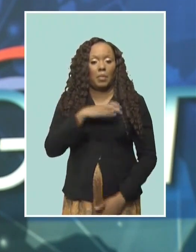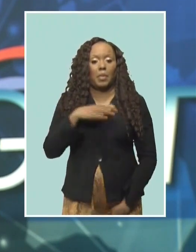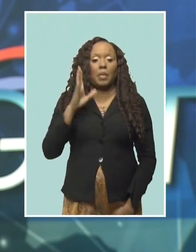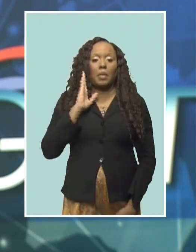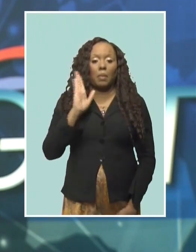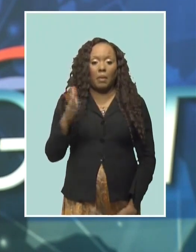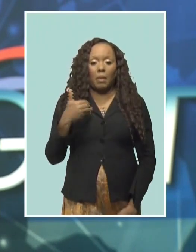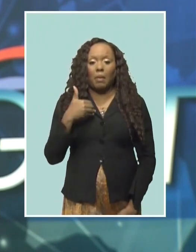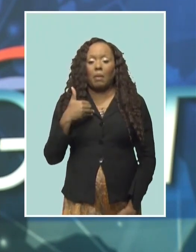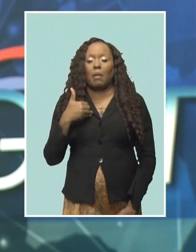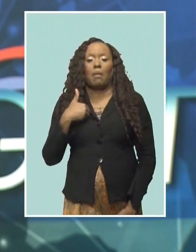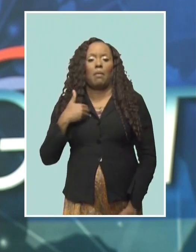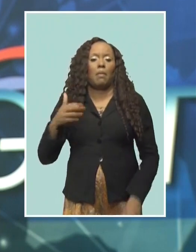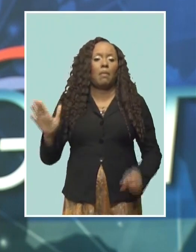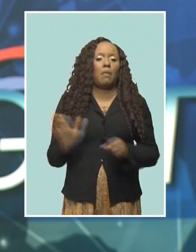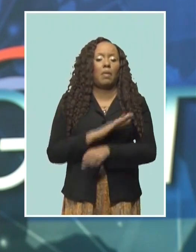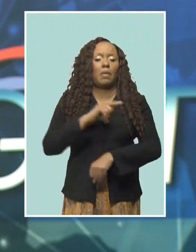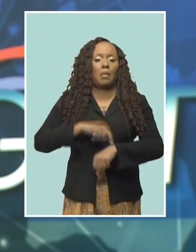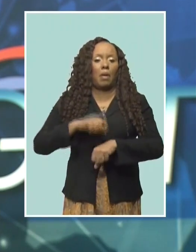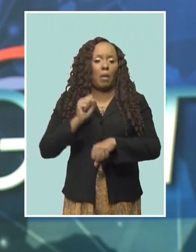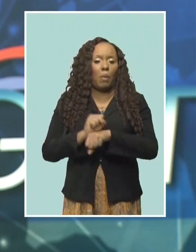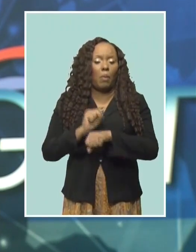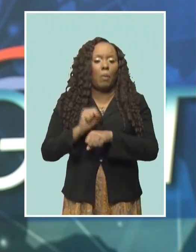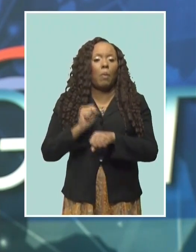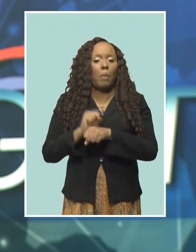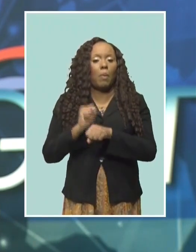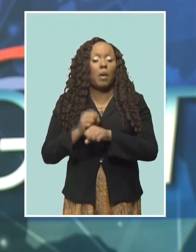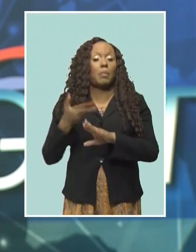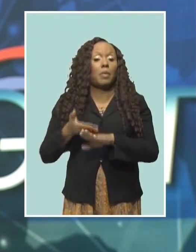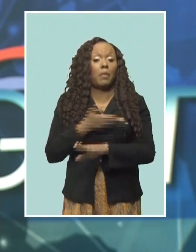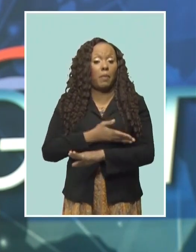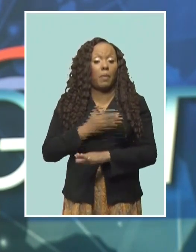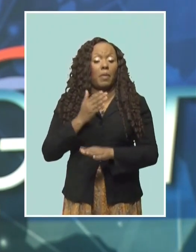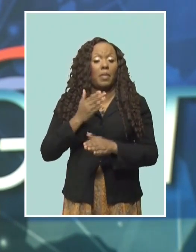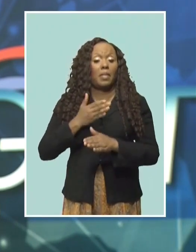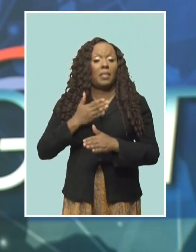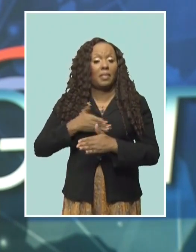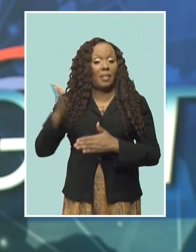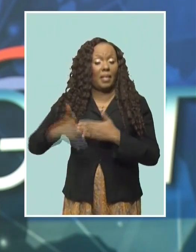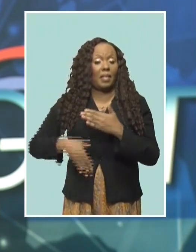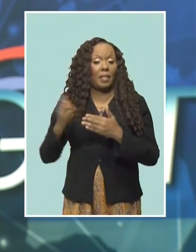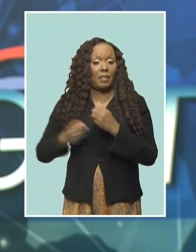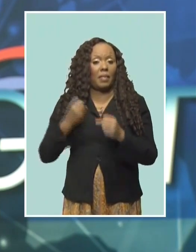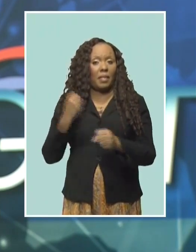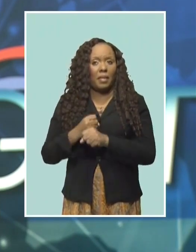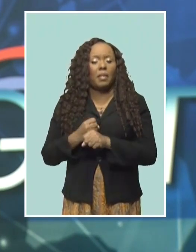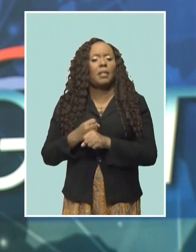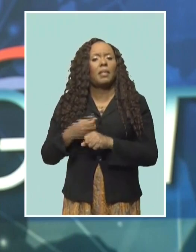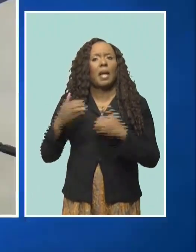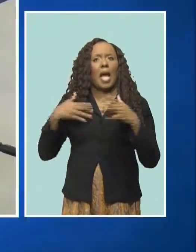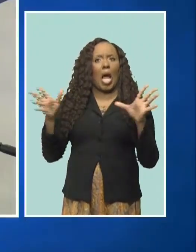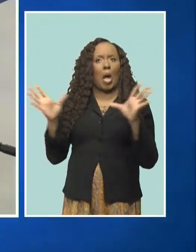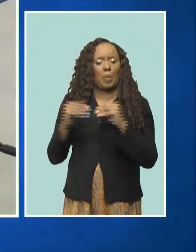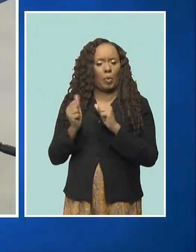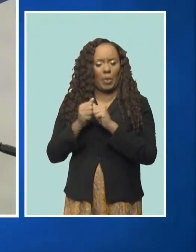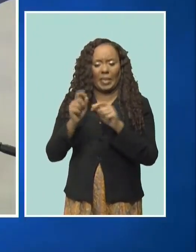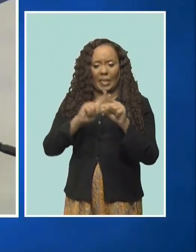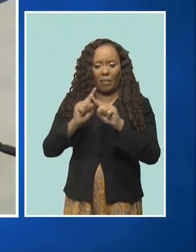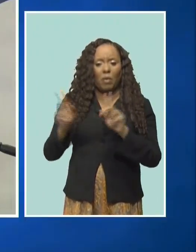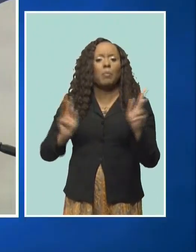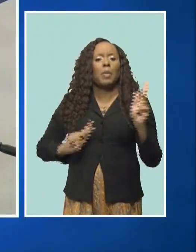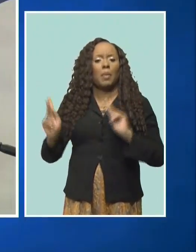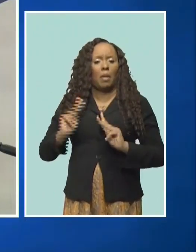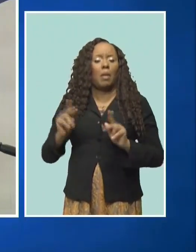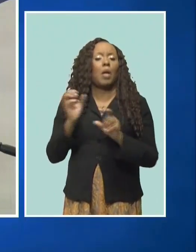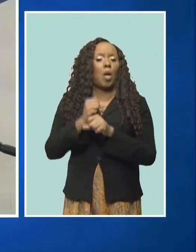full-time operation by year-end. He says the decision was made following consultation with key stakeholders. I expect that the Employment